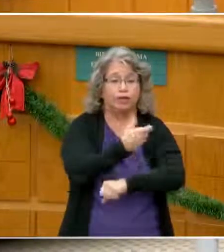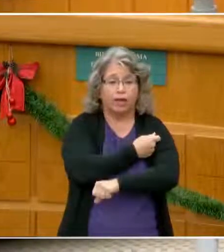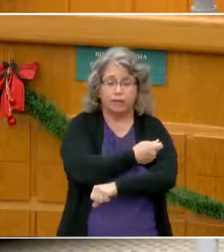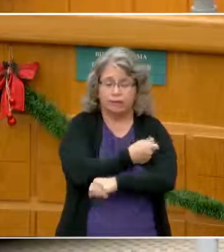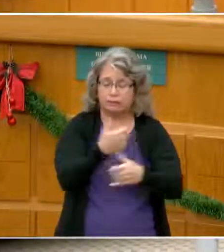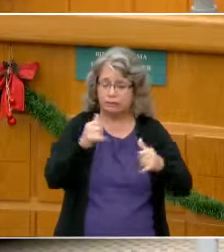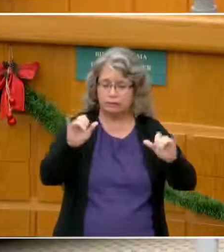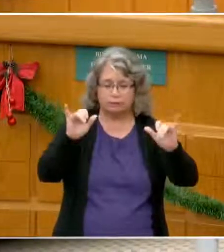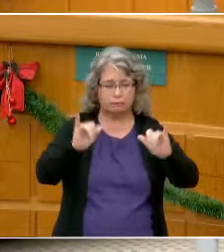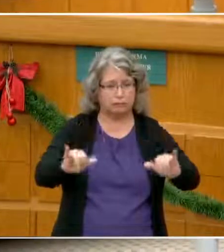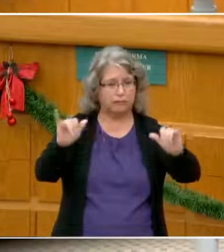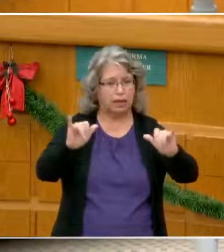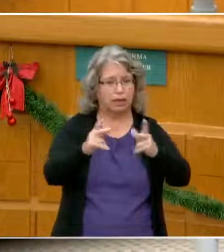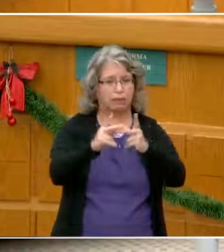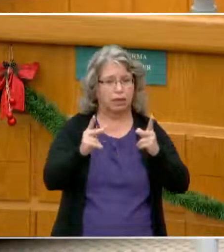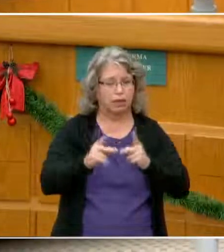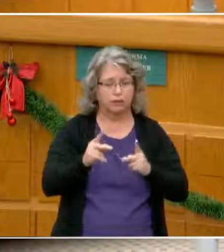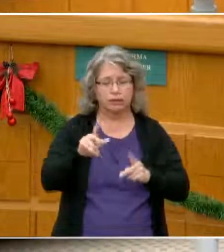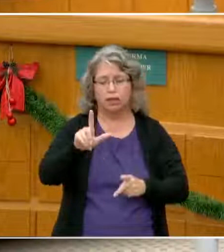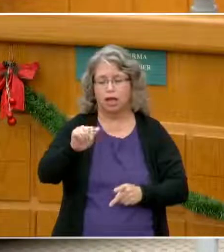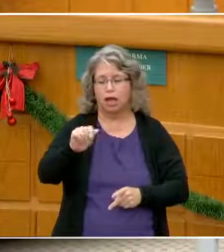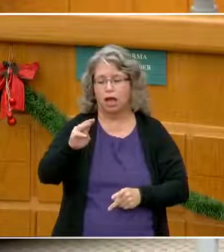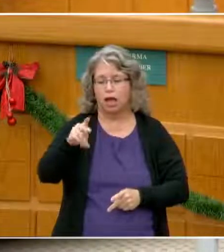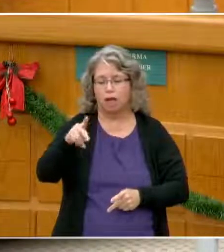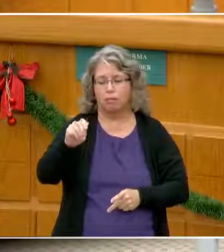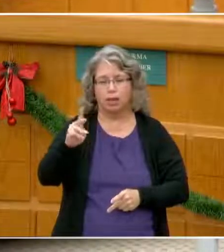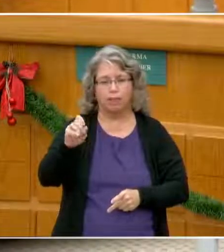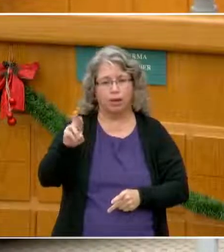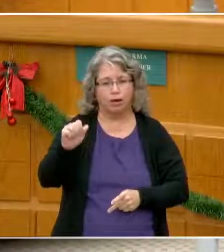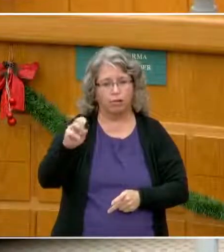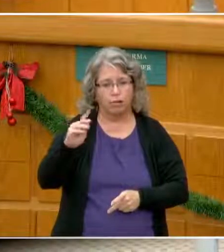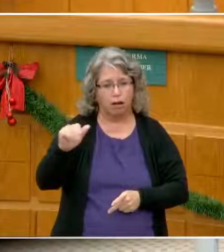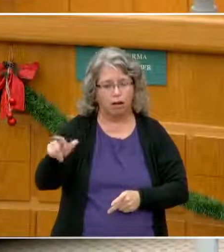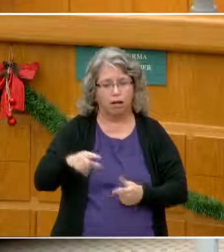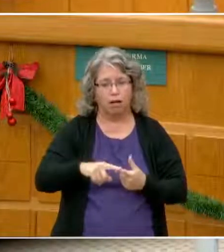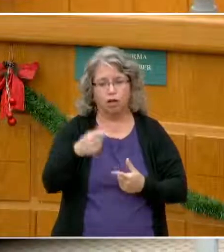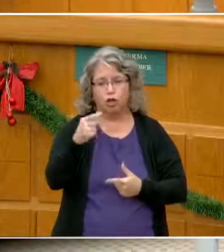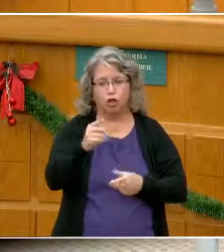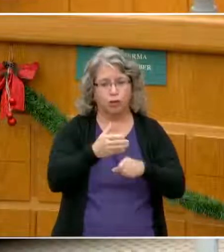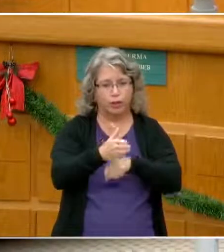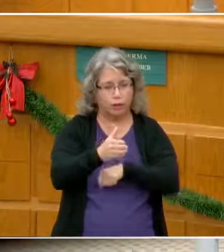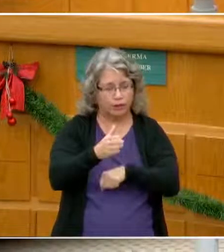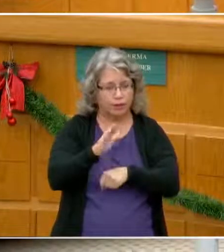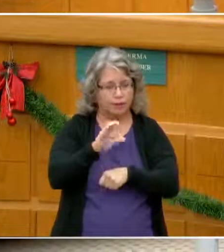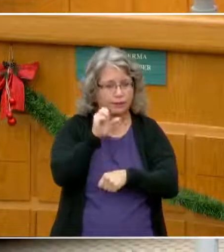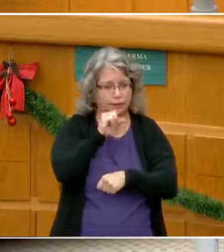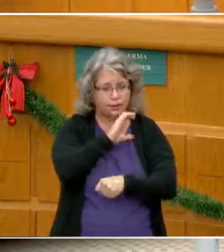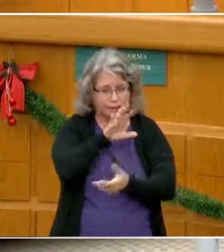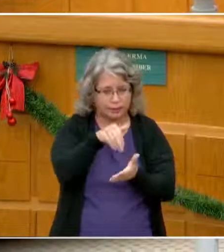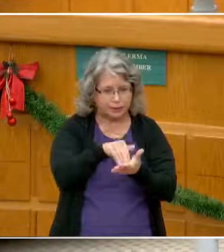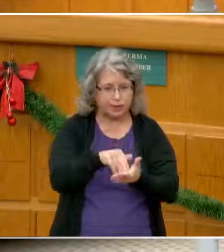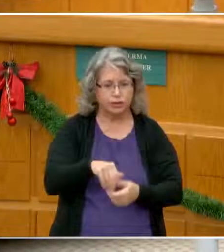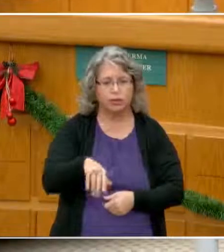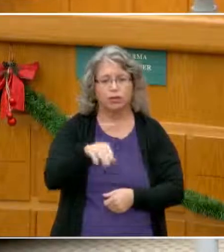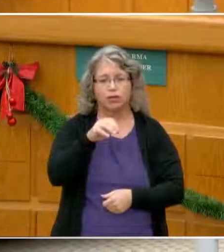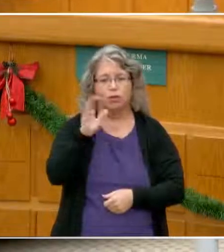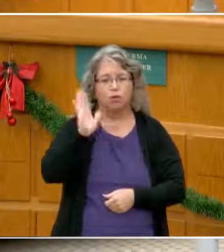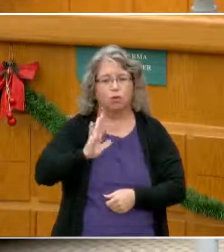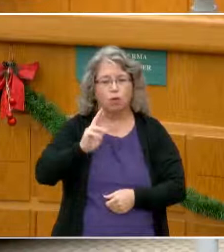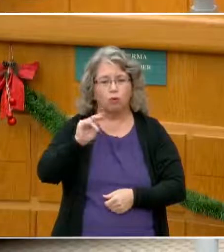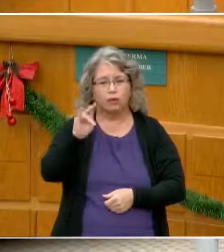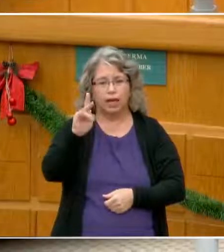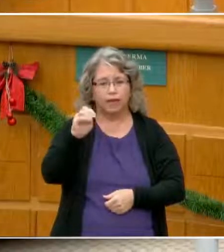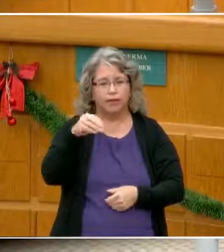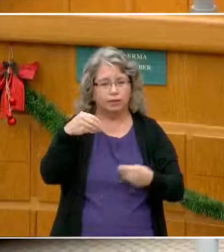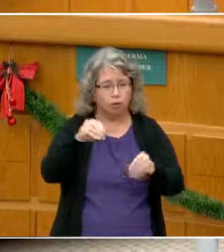sites available. La Palmera Mall, Greenwood Senior Center, the Robstown Outlets, the former Nike store, the Physicians West Building